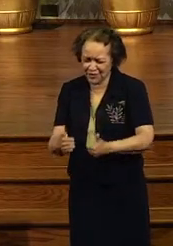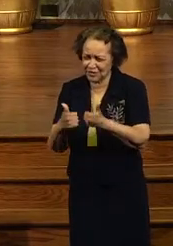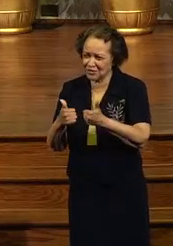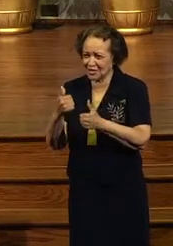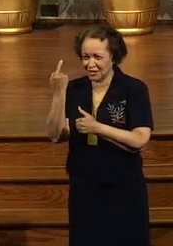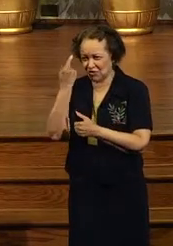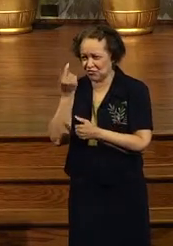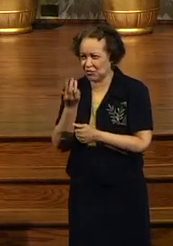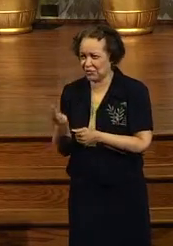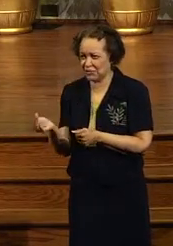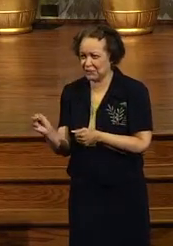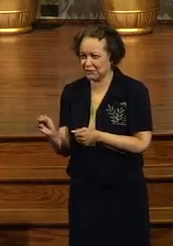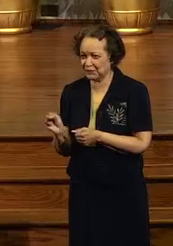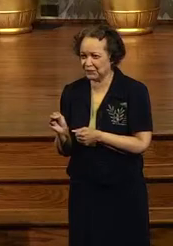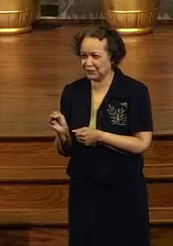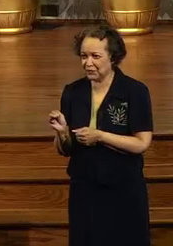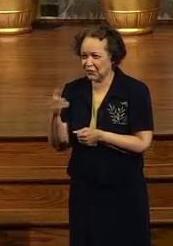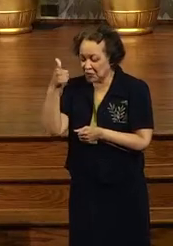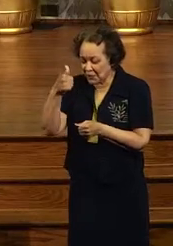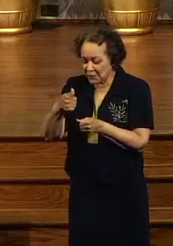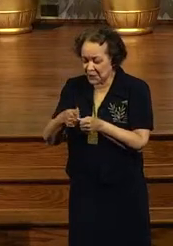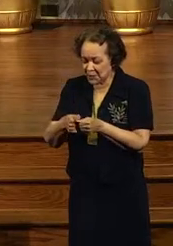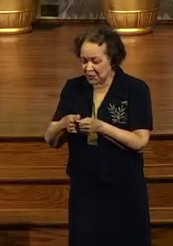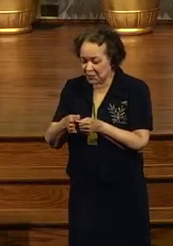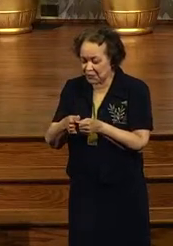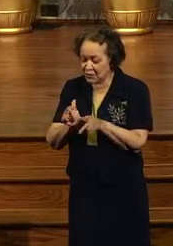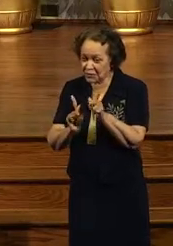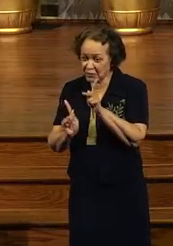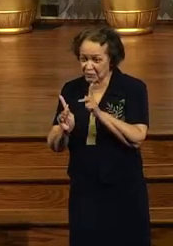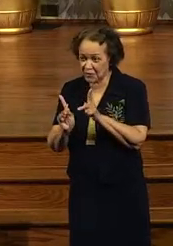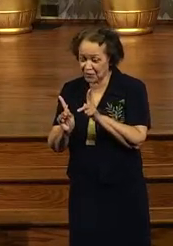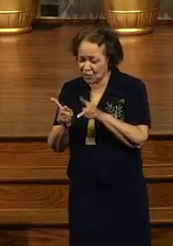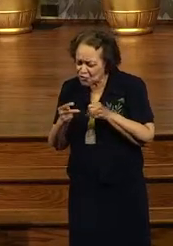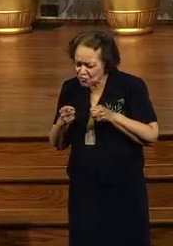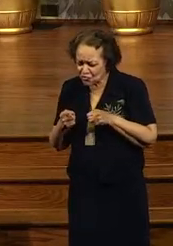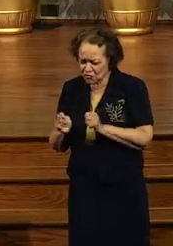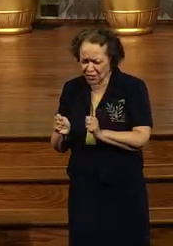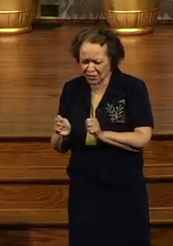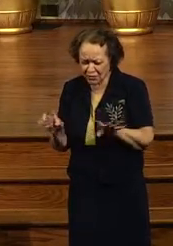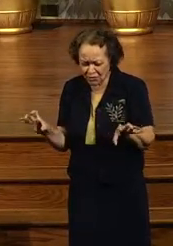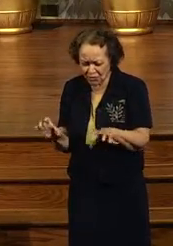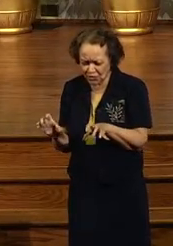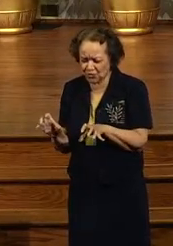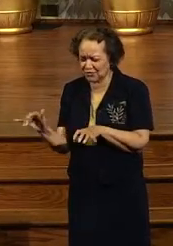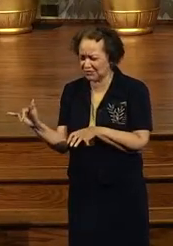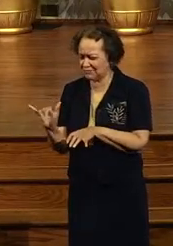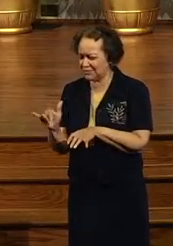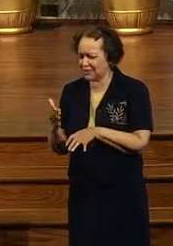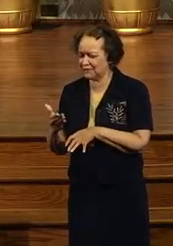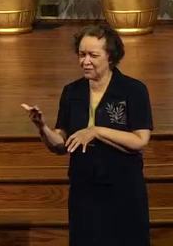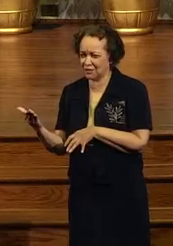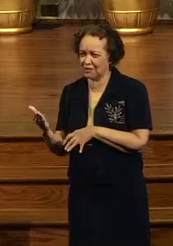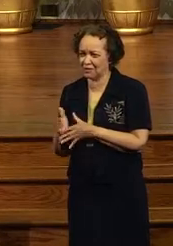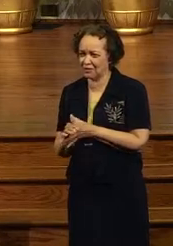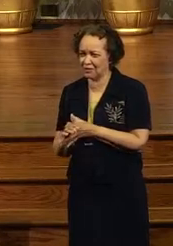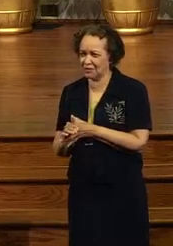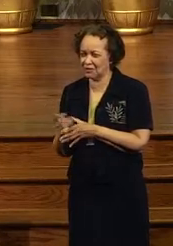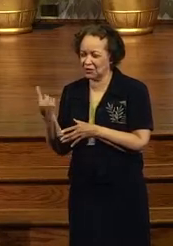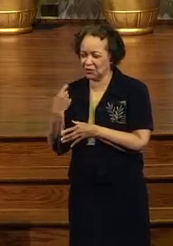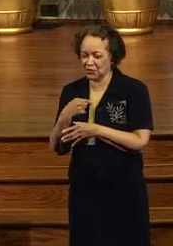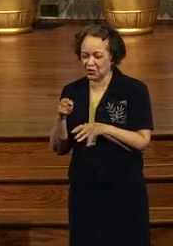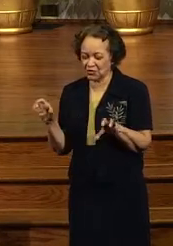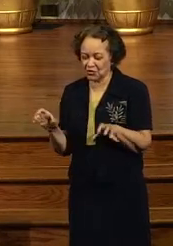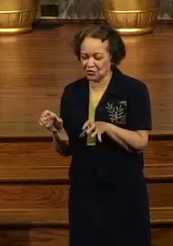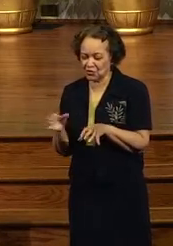for them. Remember that people from around the globe are striving to do some of the same thing, so we want to act as soon as